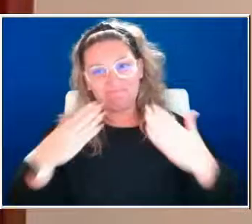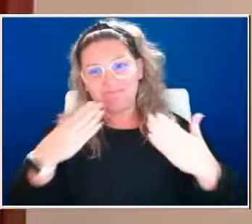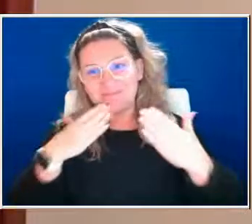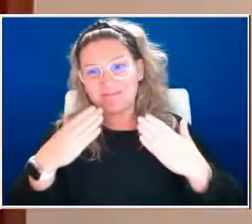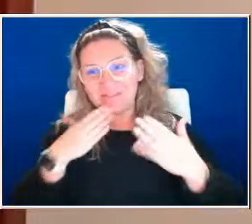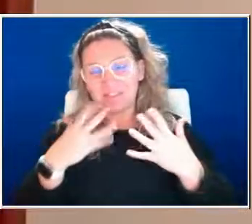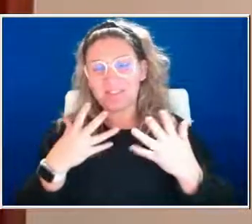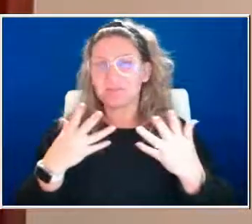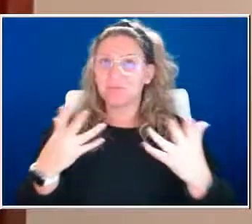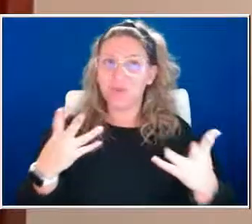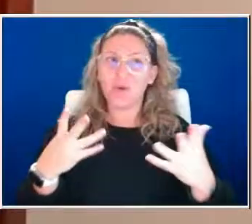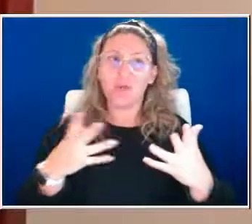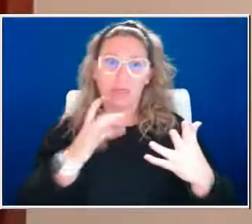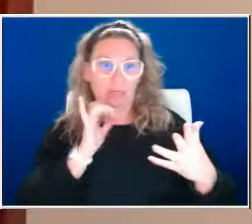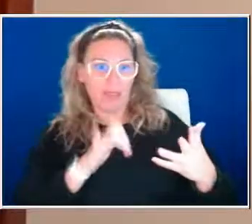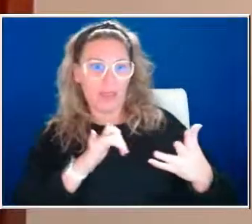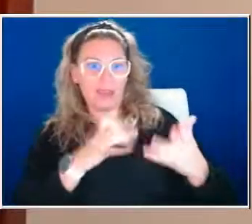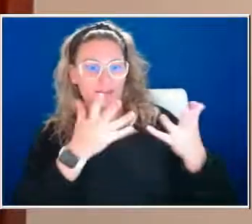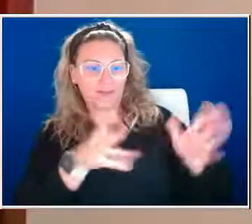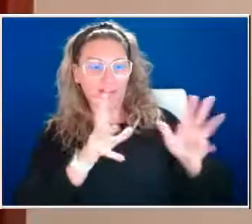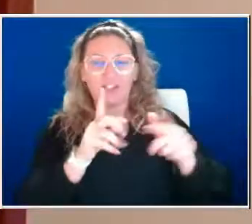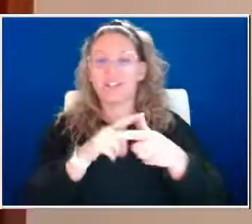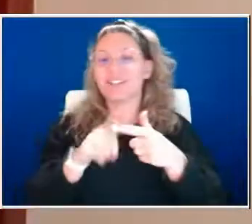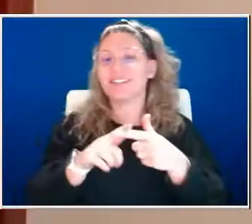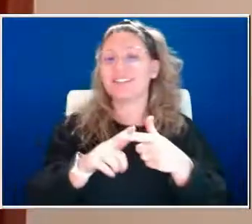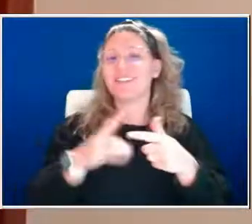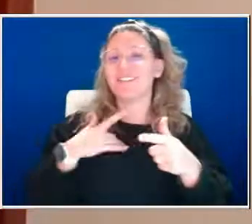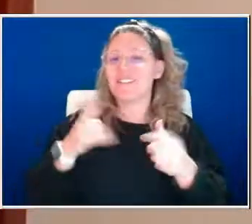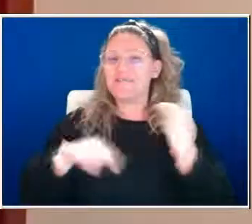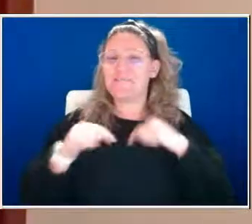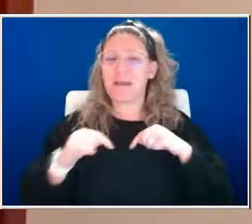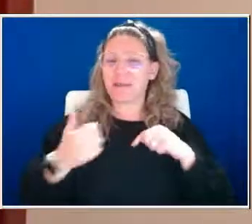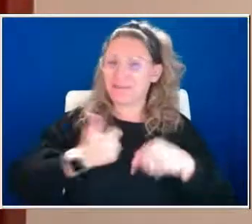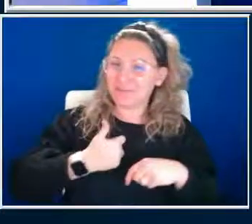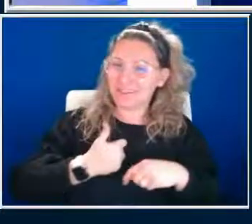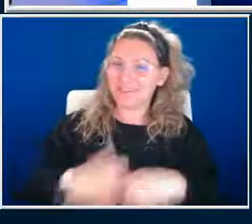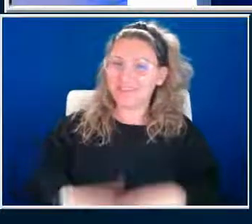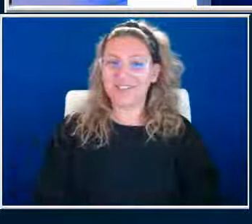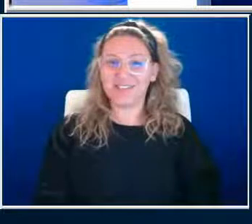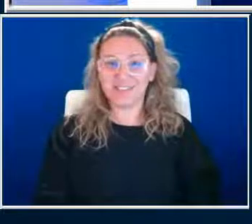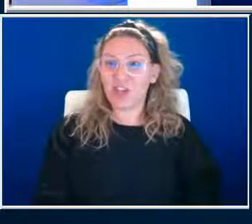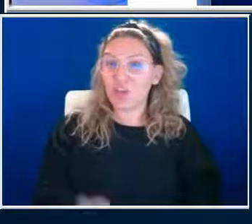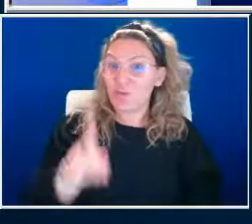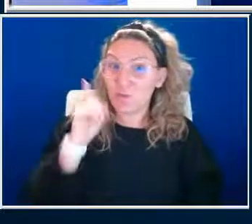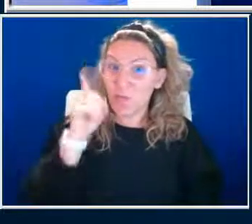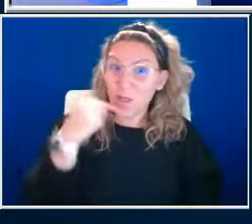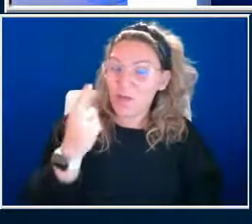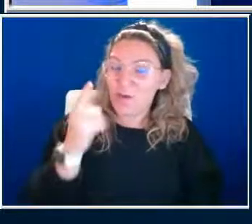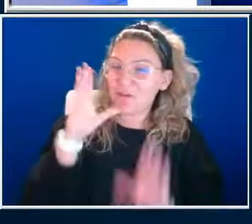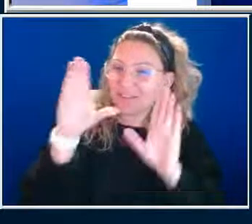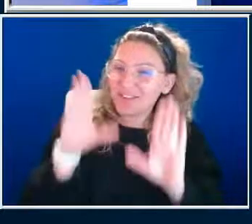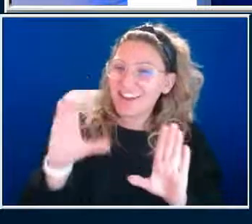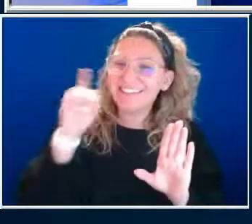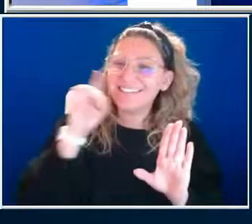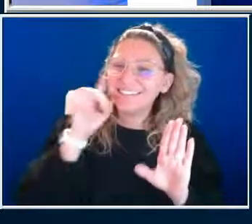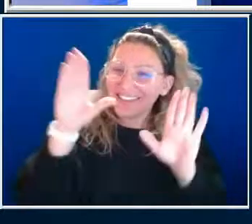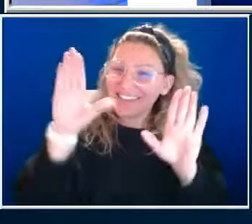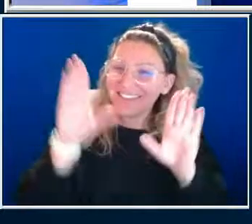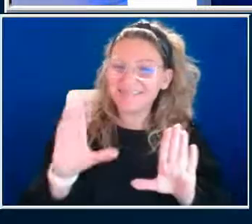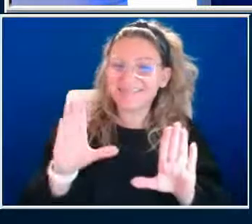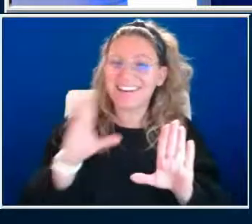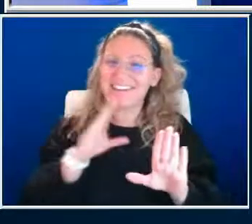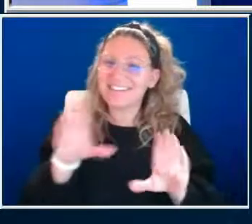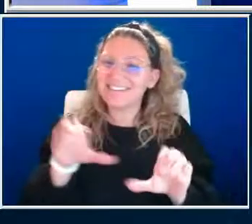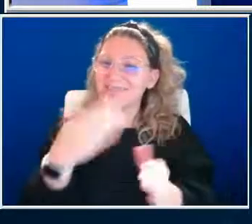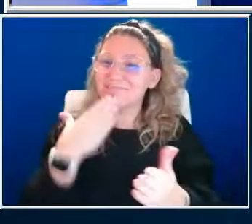worst of it and feeling like I'm getting back to being myself. So you look great. You sound great, and we're glad you're doing well. Jean wants